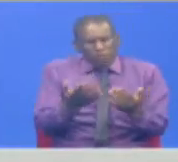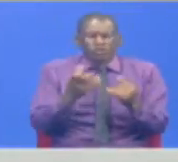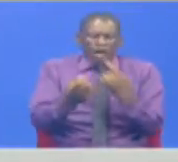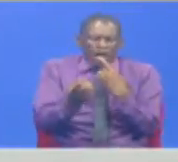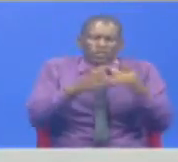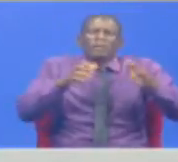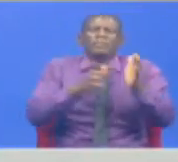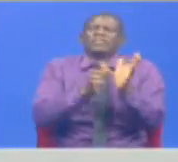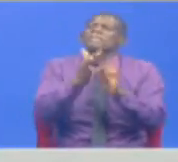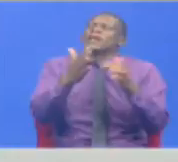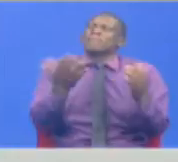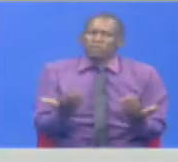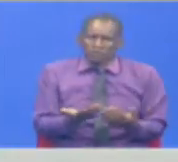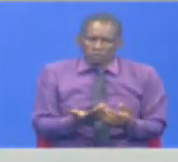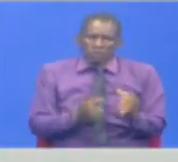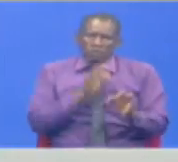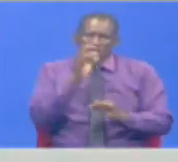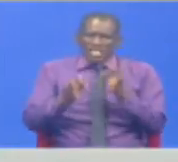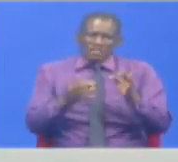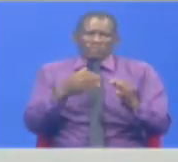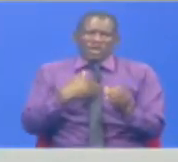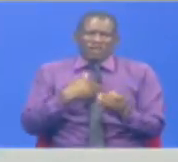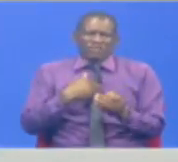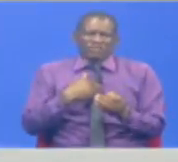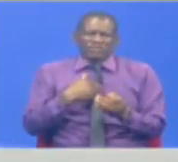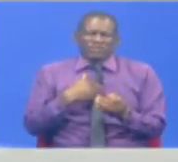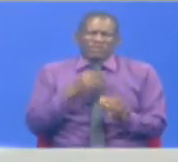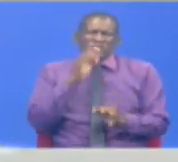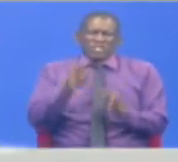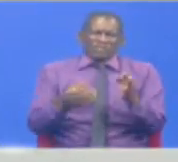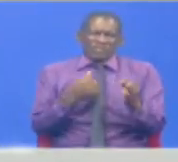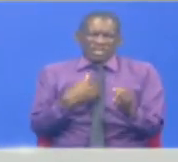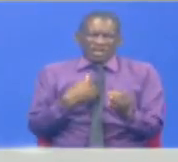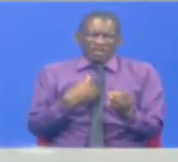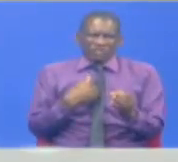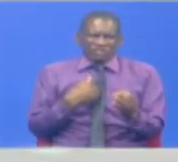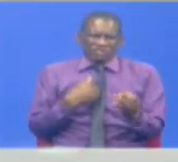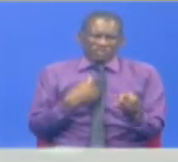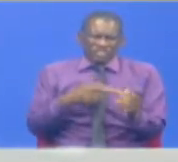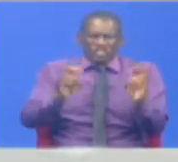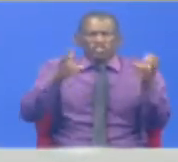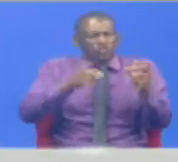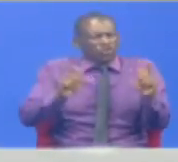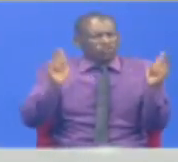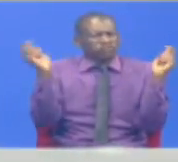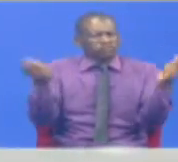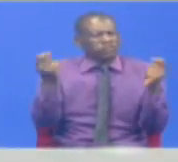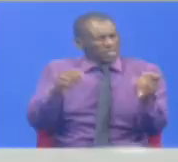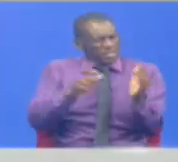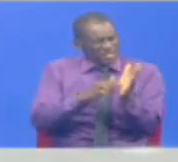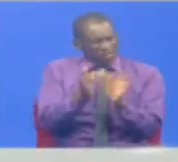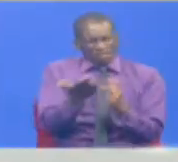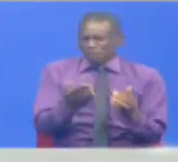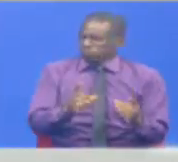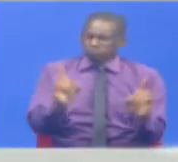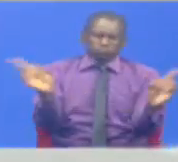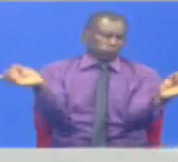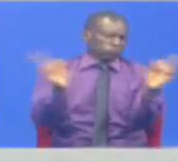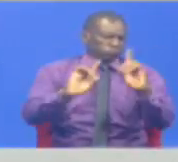kama kuna kurasa za mambo ya uganga, mimi sijui. So I cannot